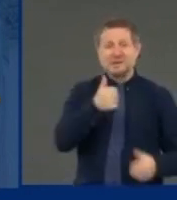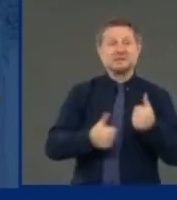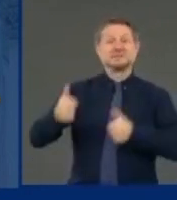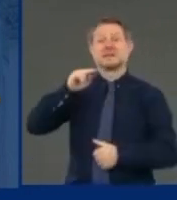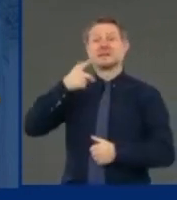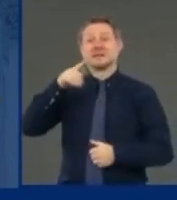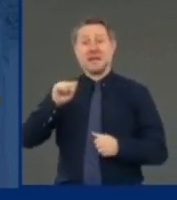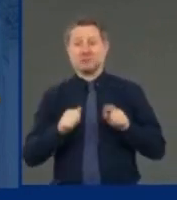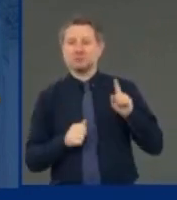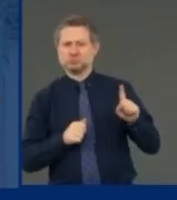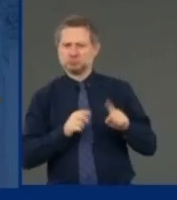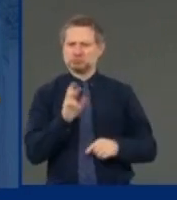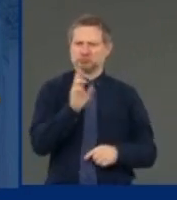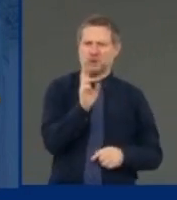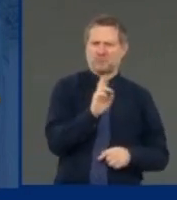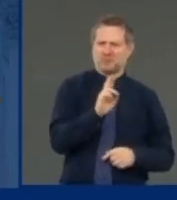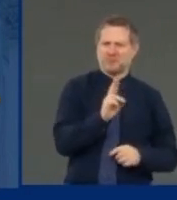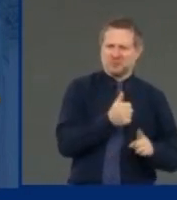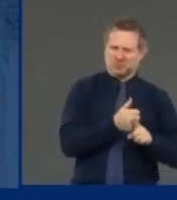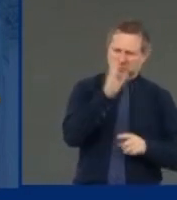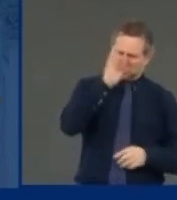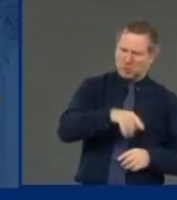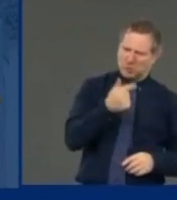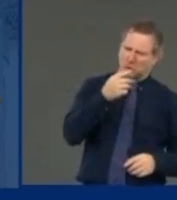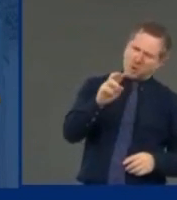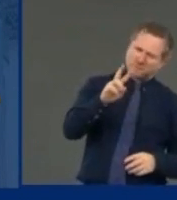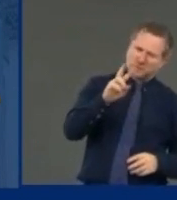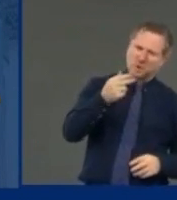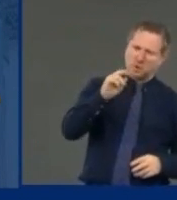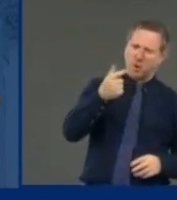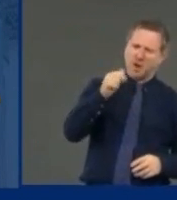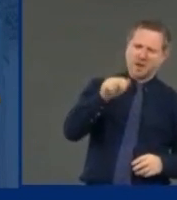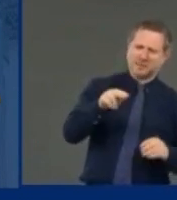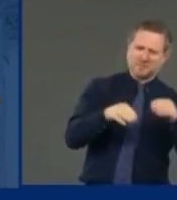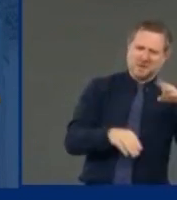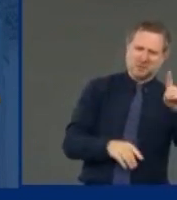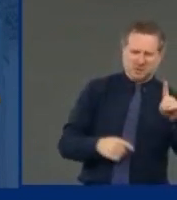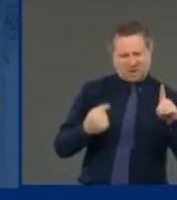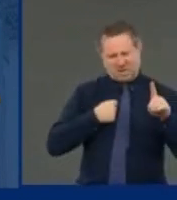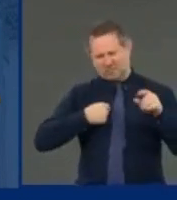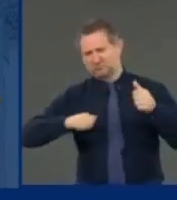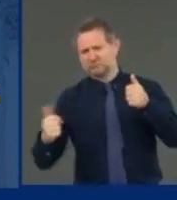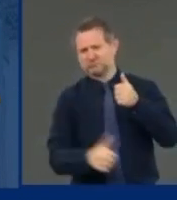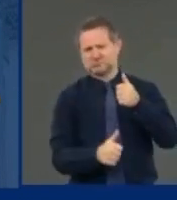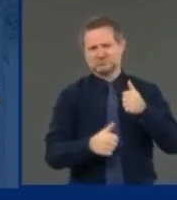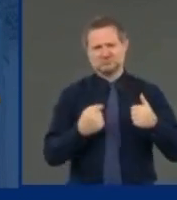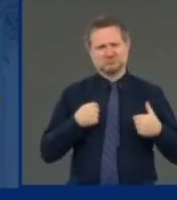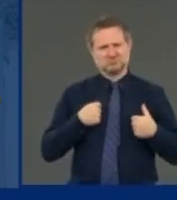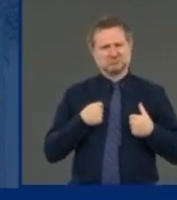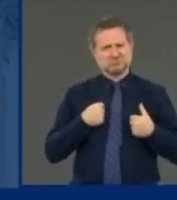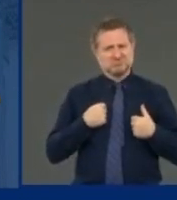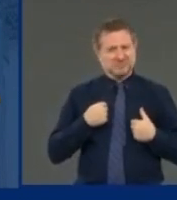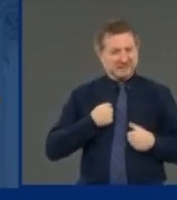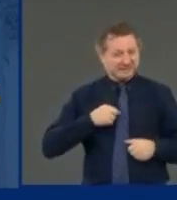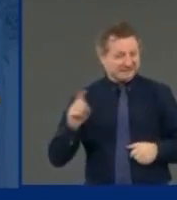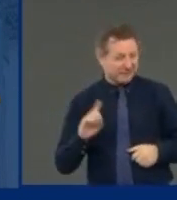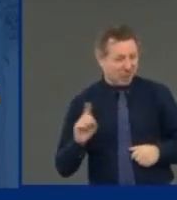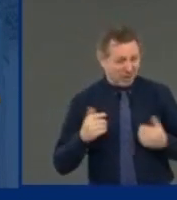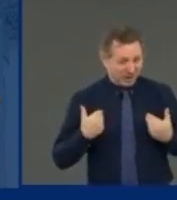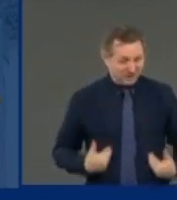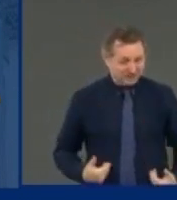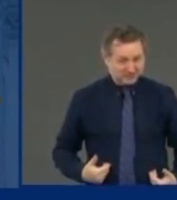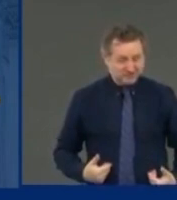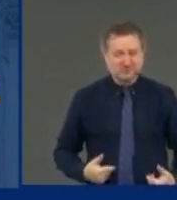Republican governor, Governor Hogan. I'm the vice chairman of the NGA. I'm a Democrat.